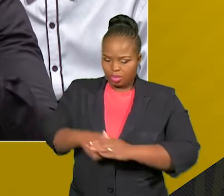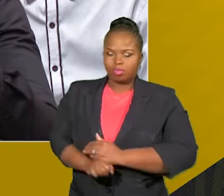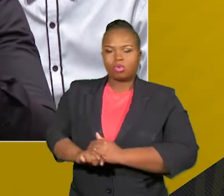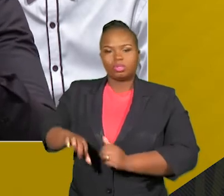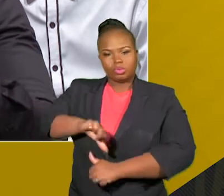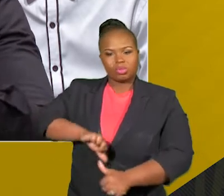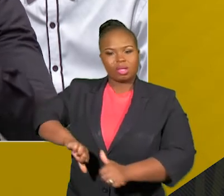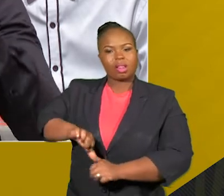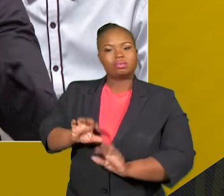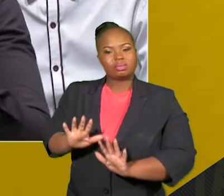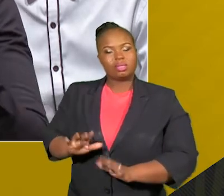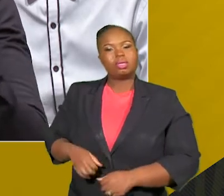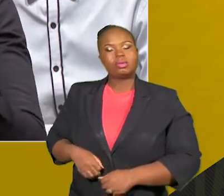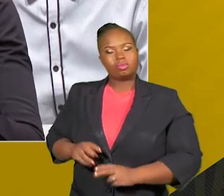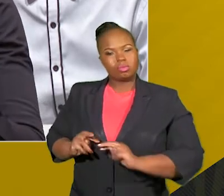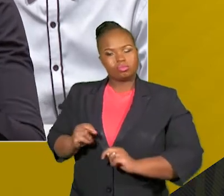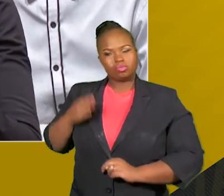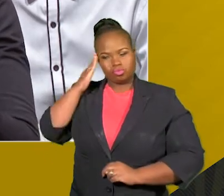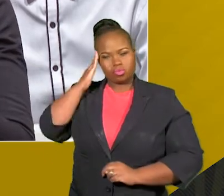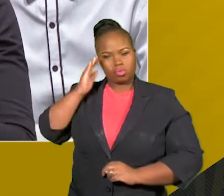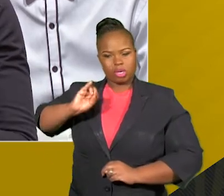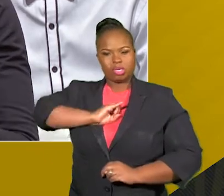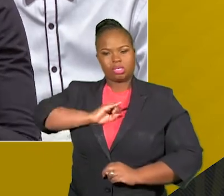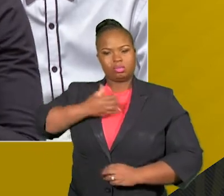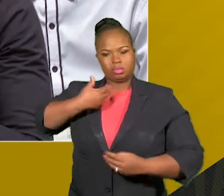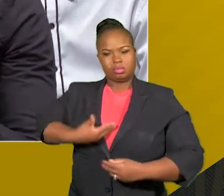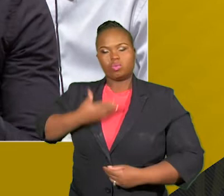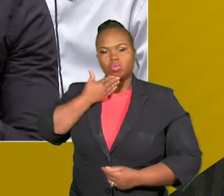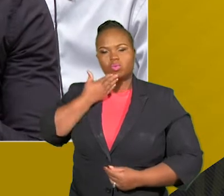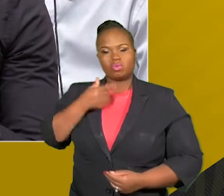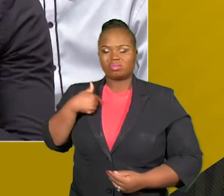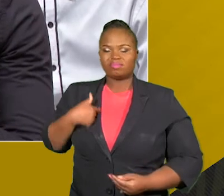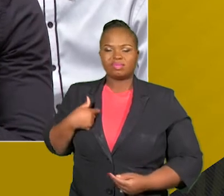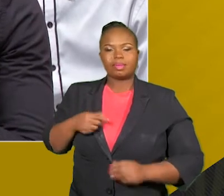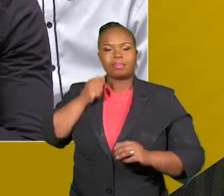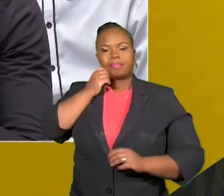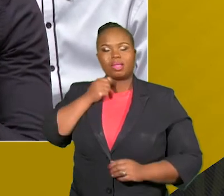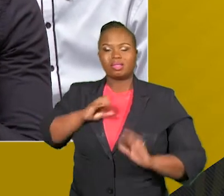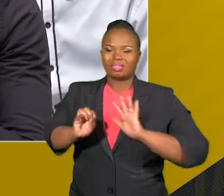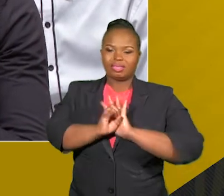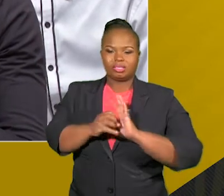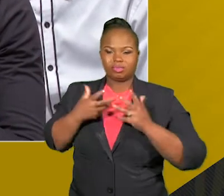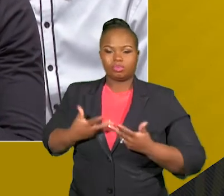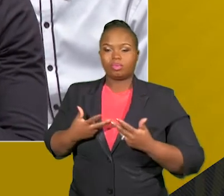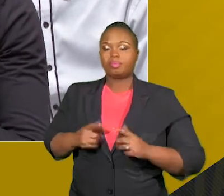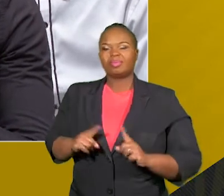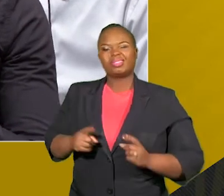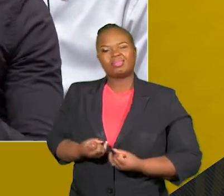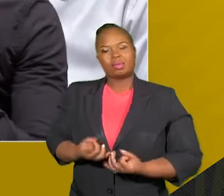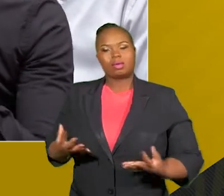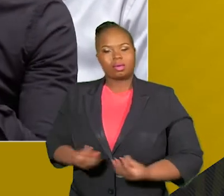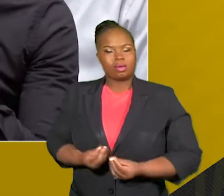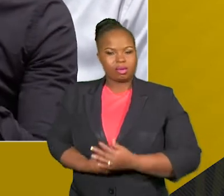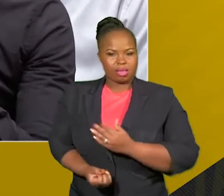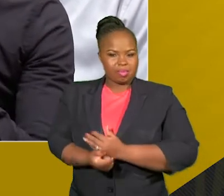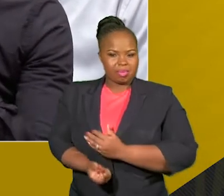that is where a boy negotiates his identity into becoming a man. Now, a lot of things happens during this socialization process. And now, if we are